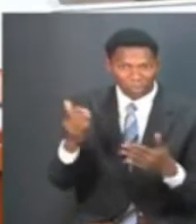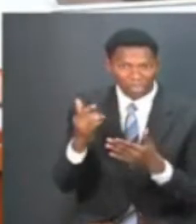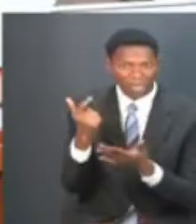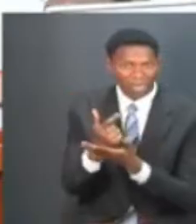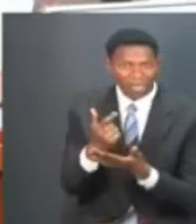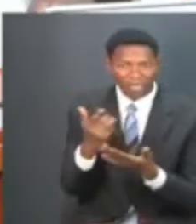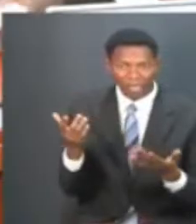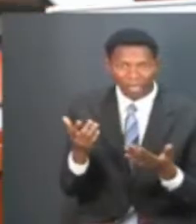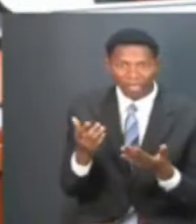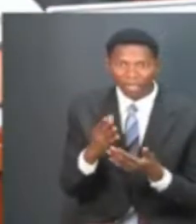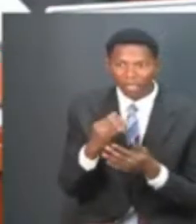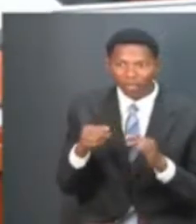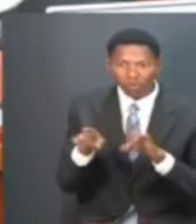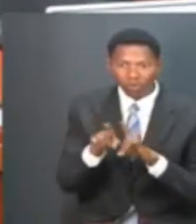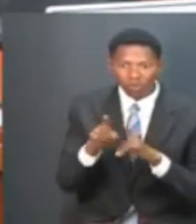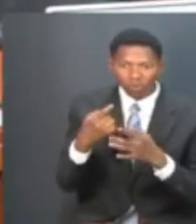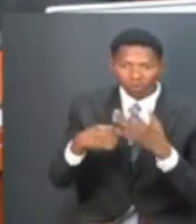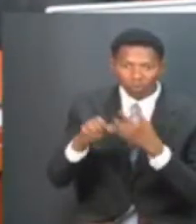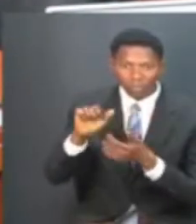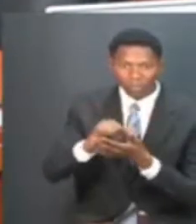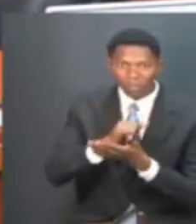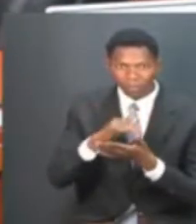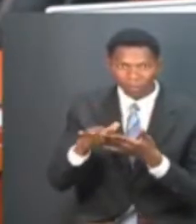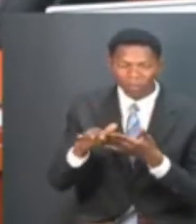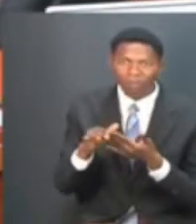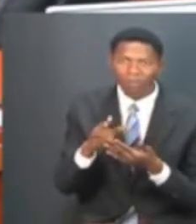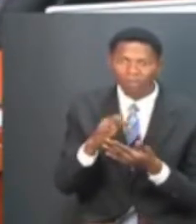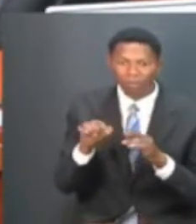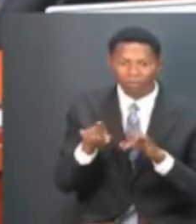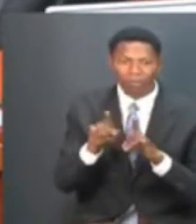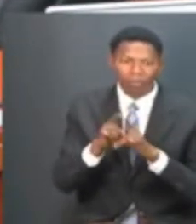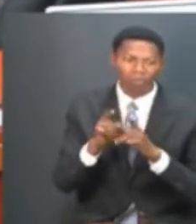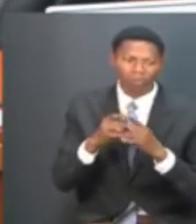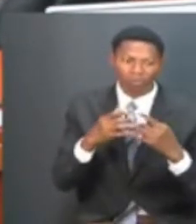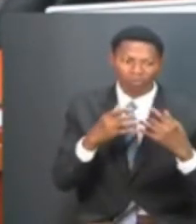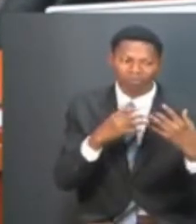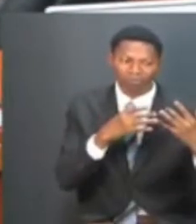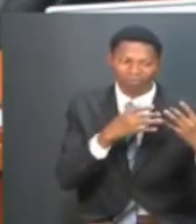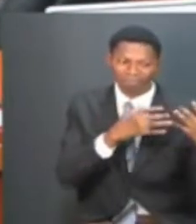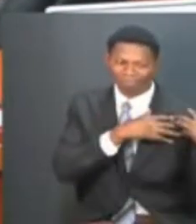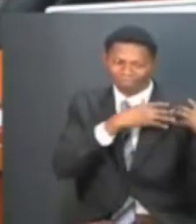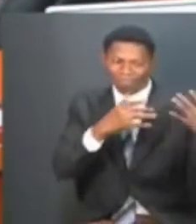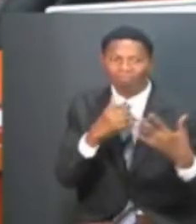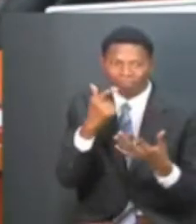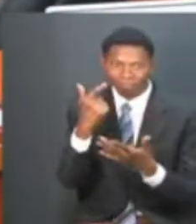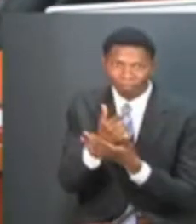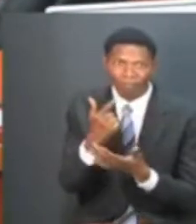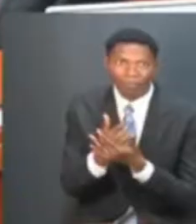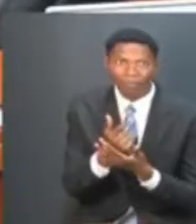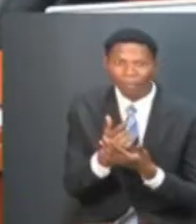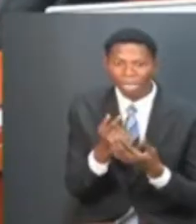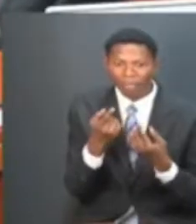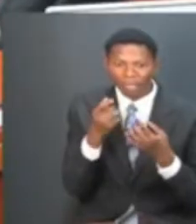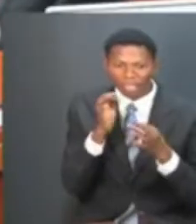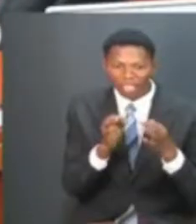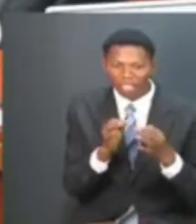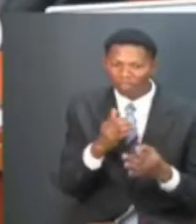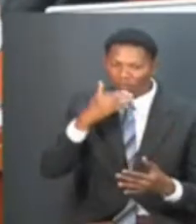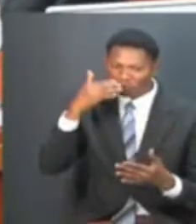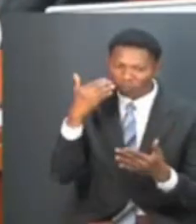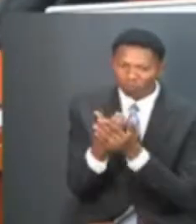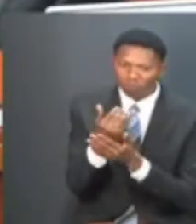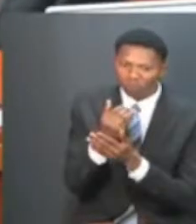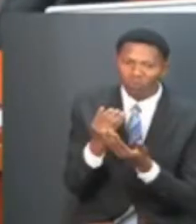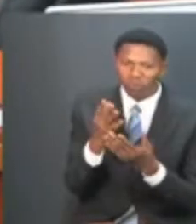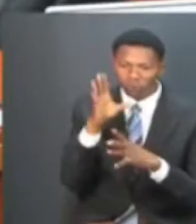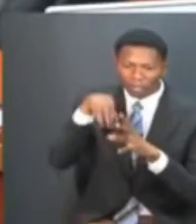and diminishing government burden, entrepreneurship, if well integrated, will go a long